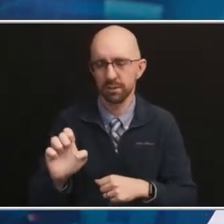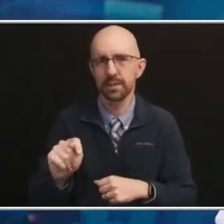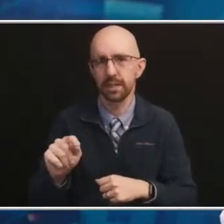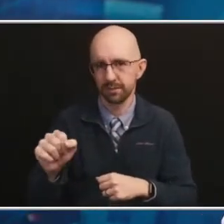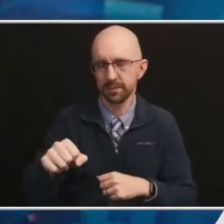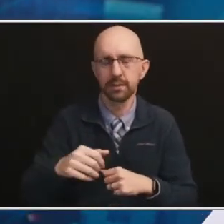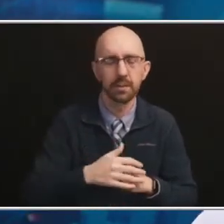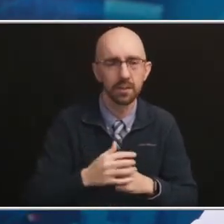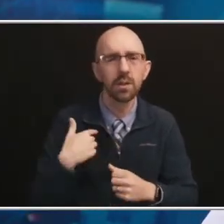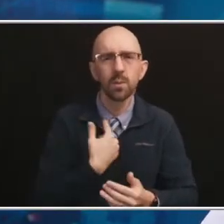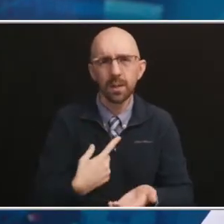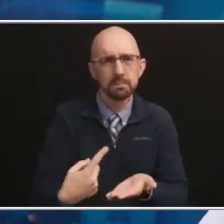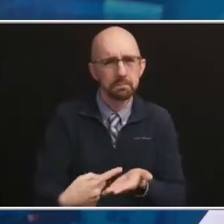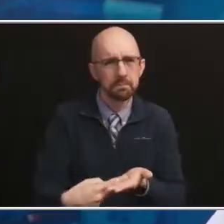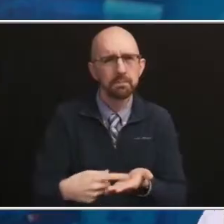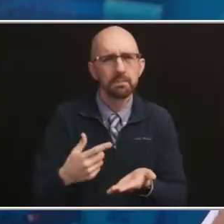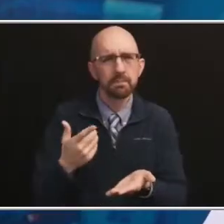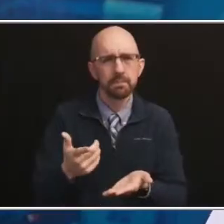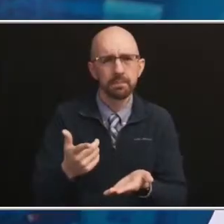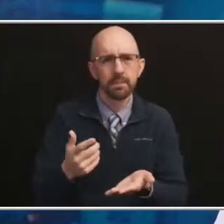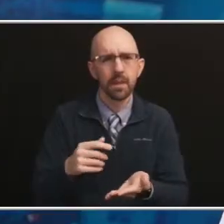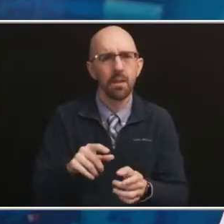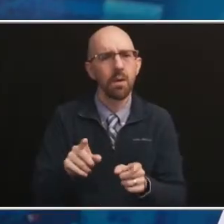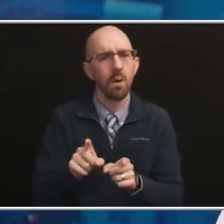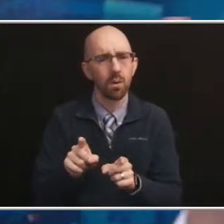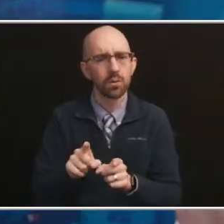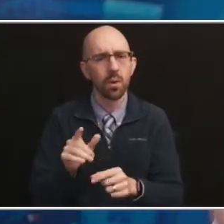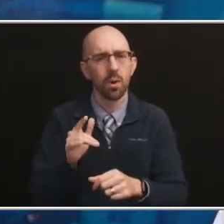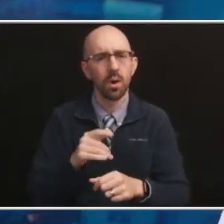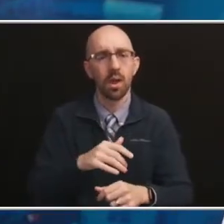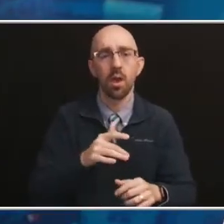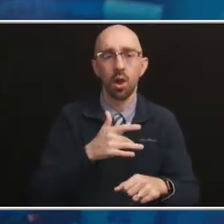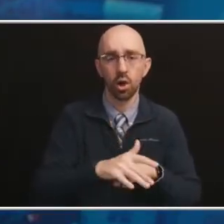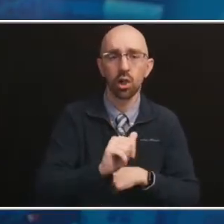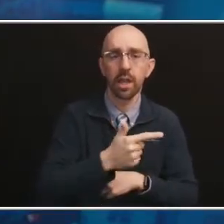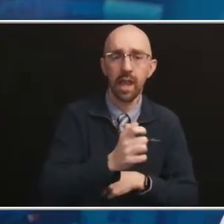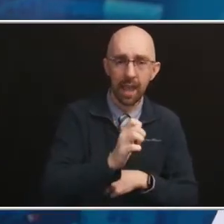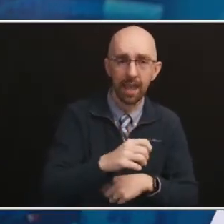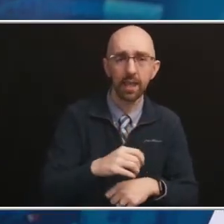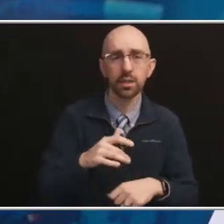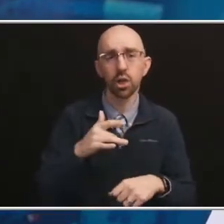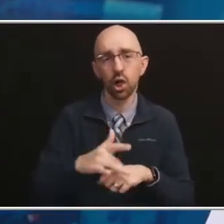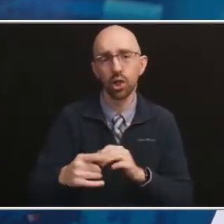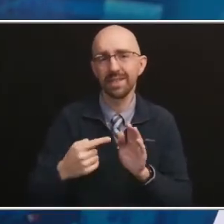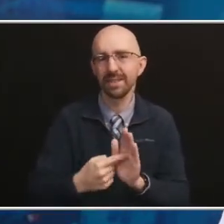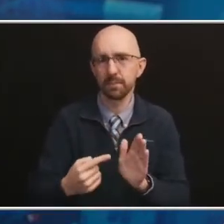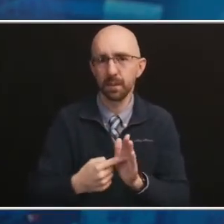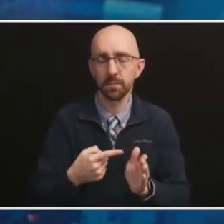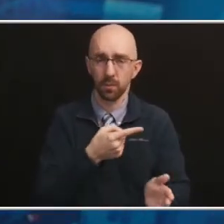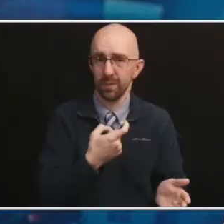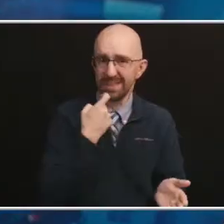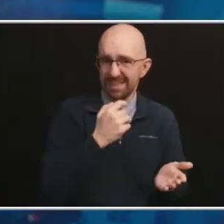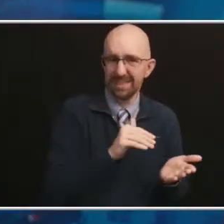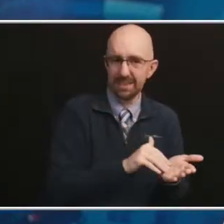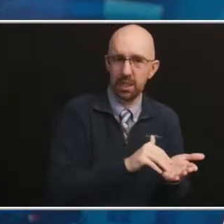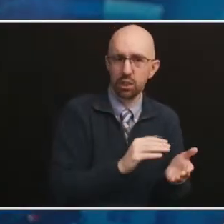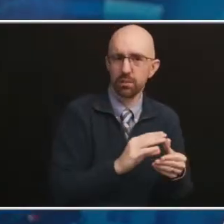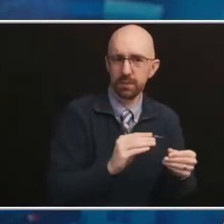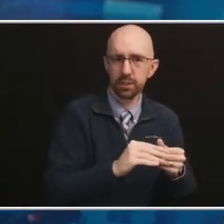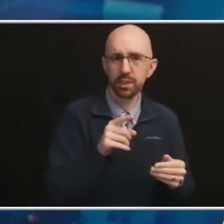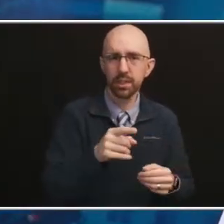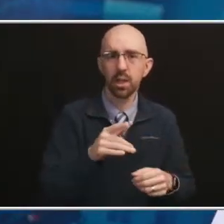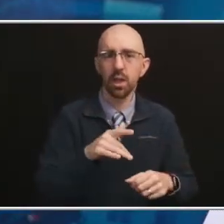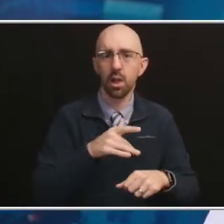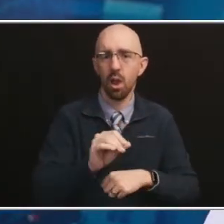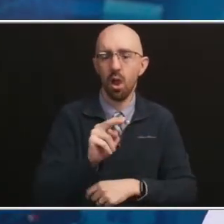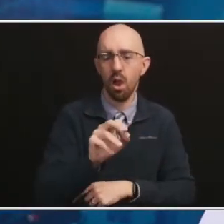talk about early age of onset, then we also talk about early symptoms. And what Dr. Townley's talking about is before the onset of symptoms. This is where the field is